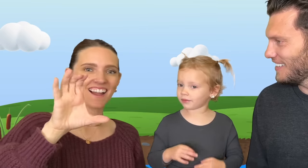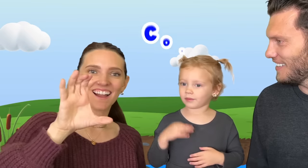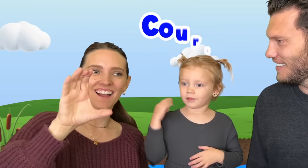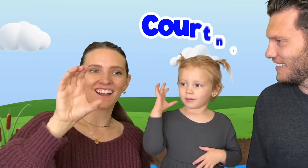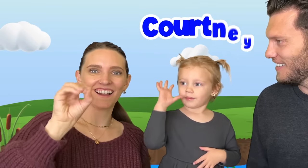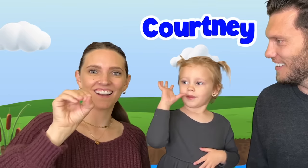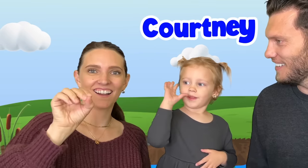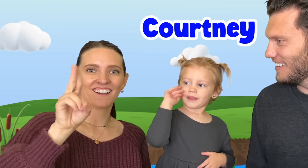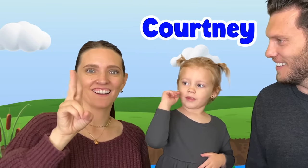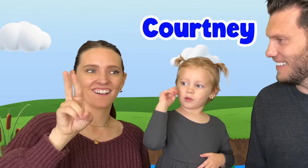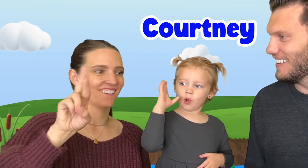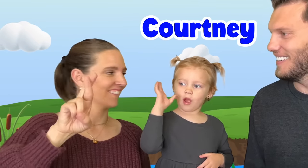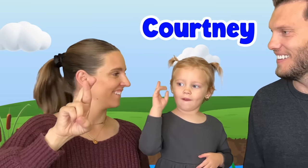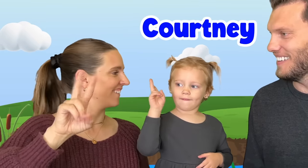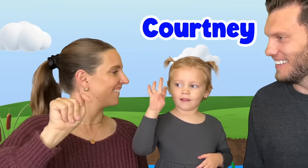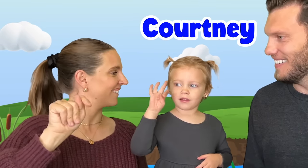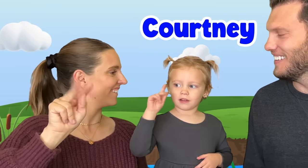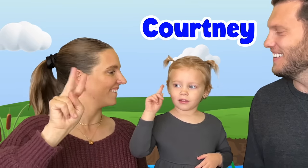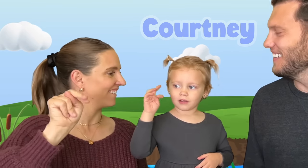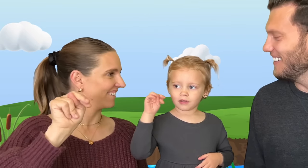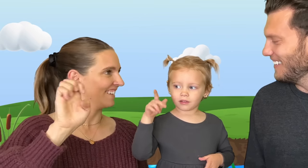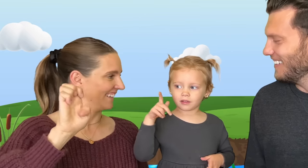name is Courtney.